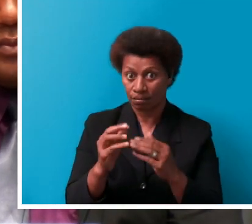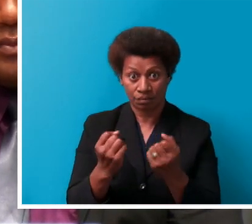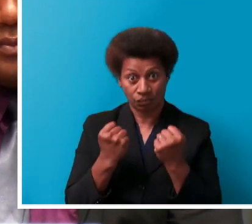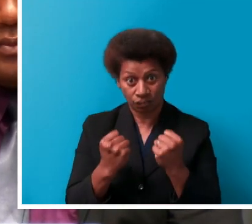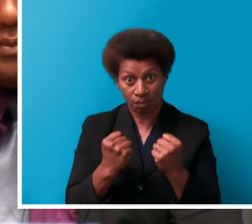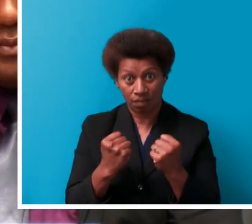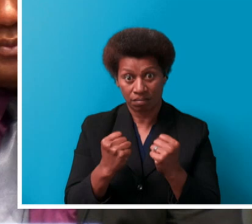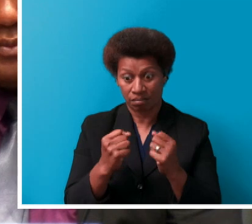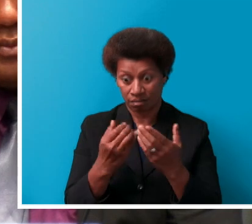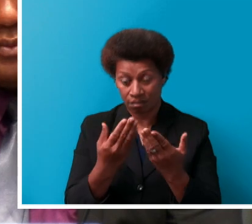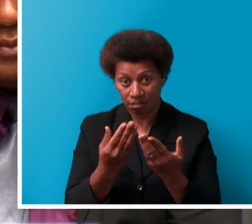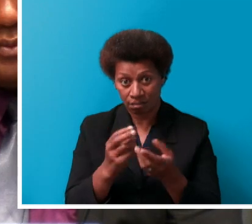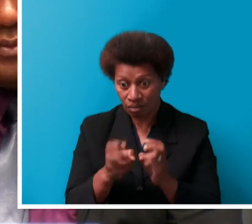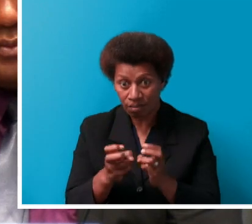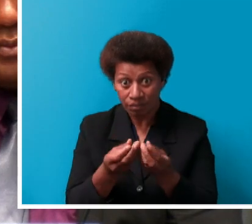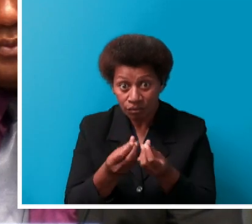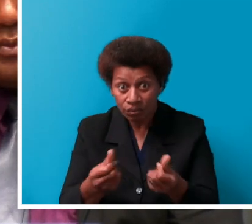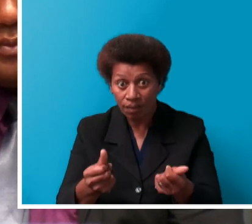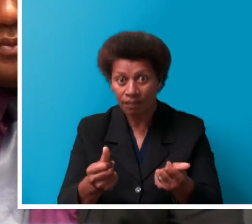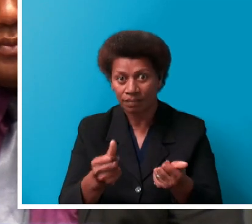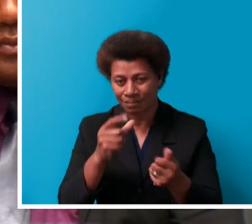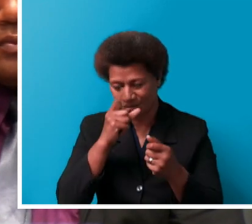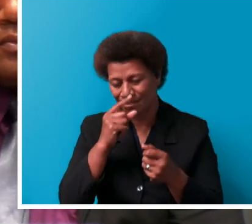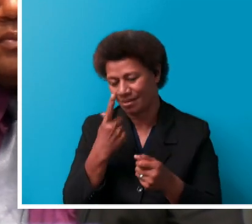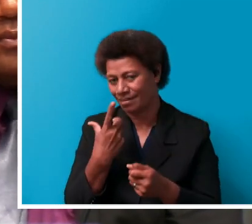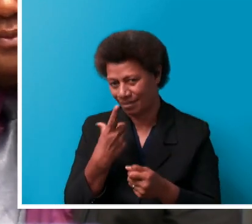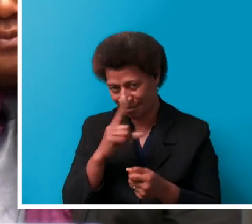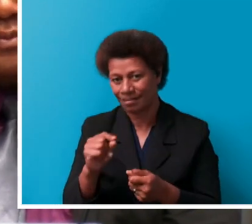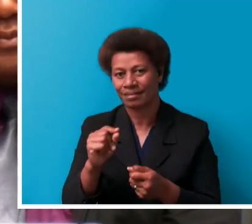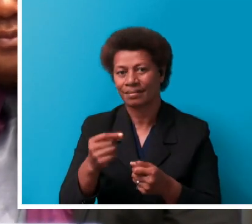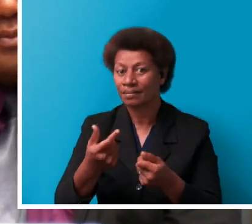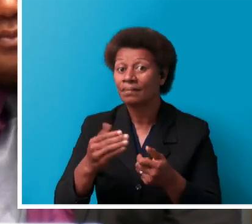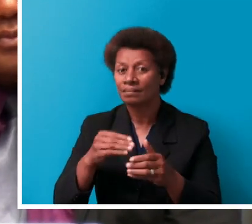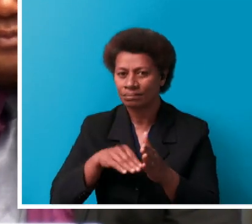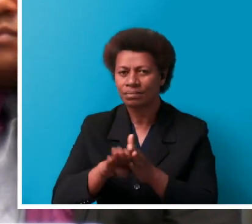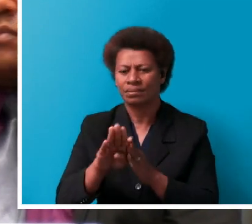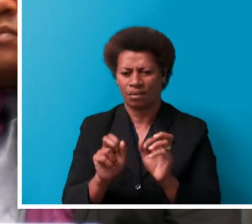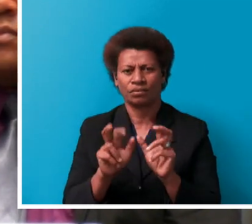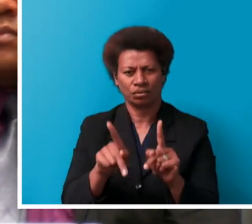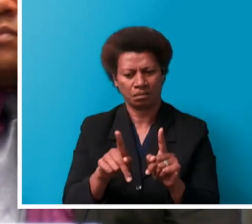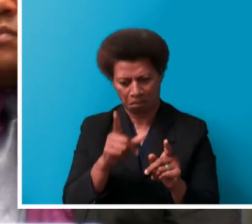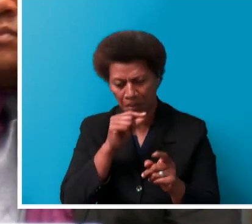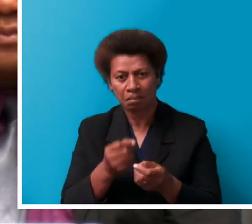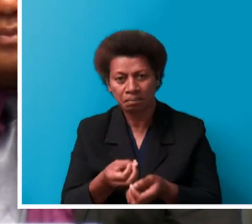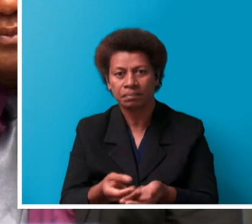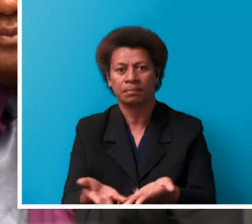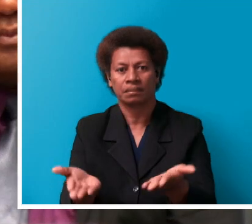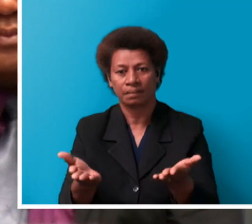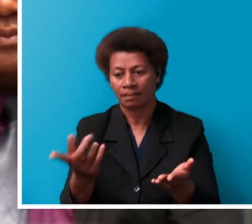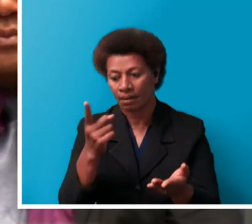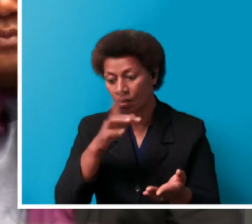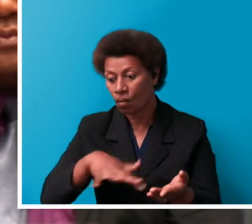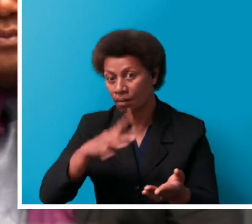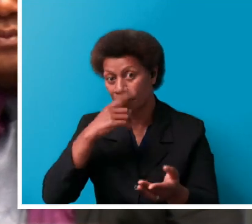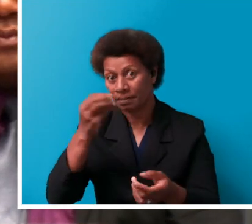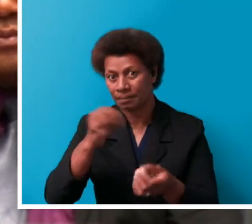create an environment where our people can thrive, where opportunities abound, where every citizen can contribute to the